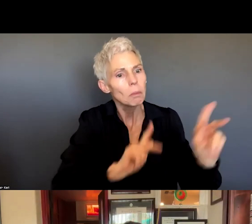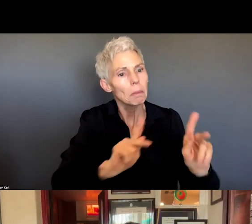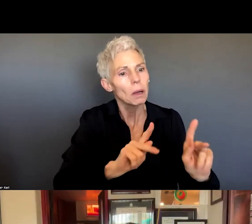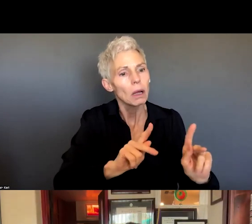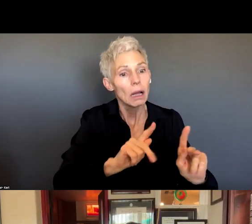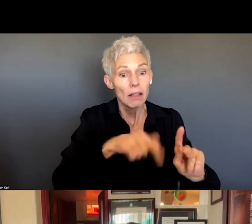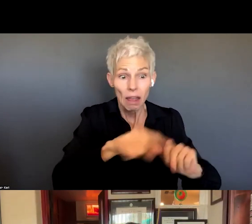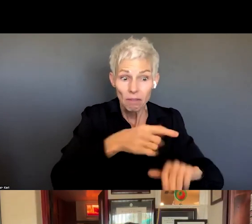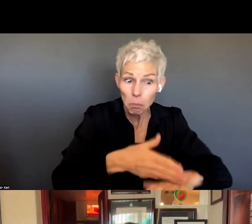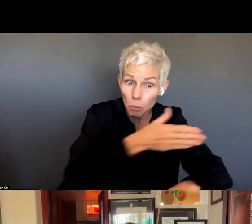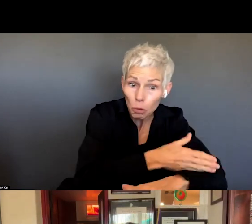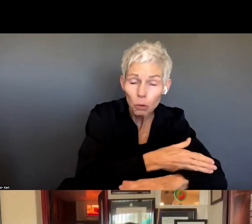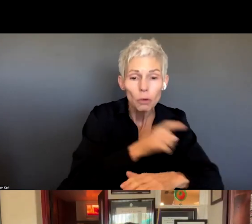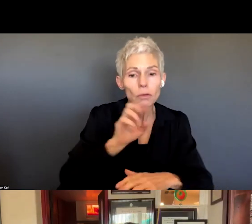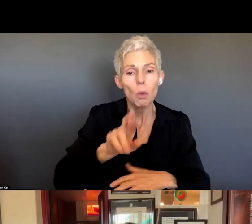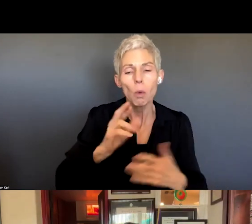better